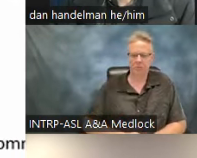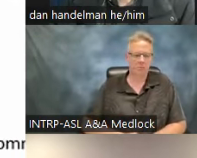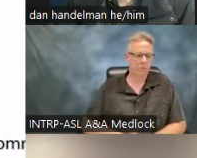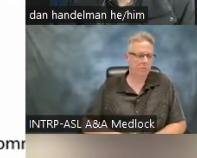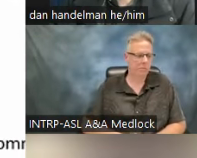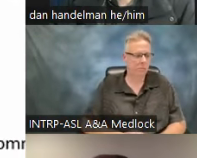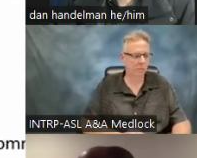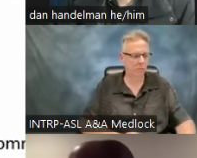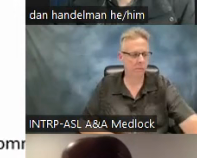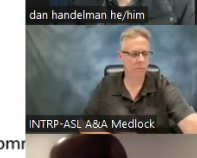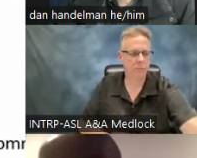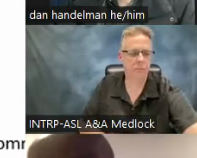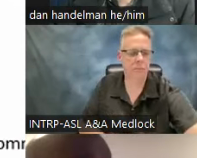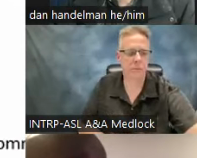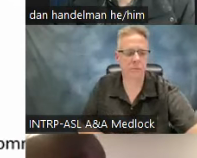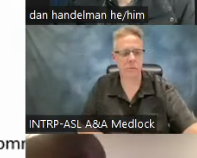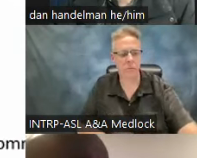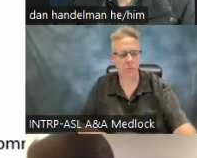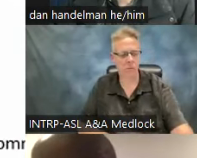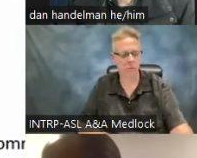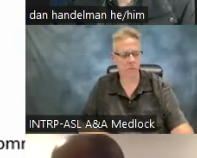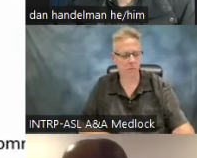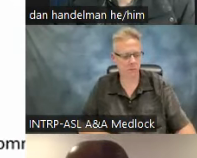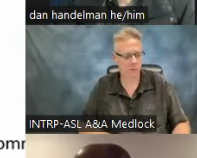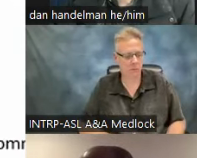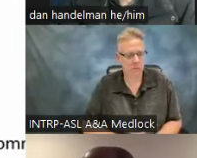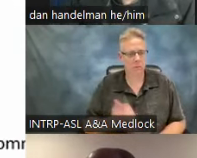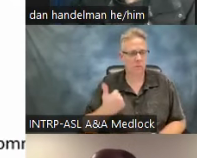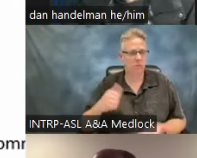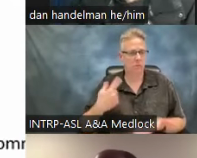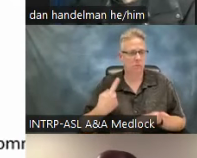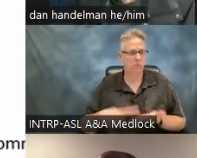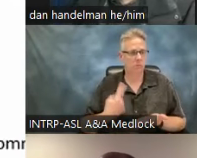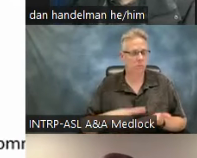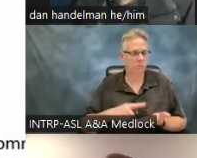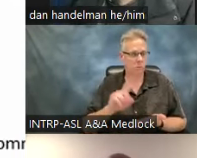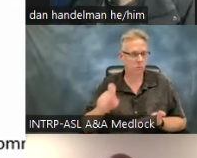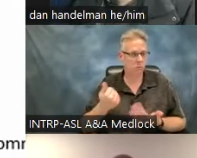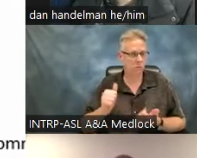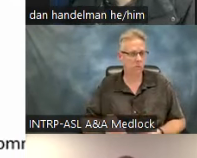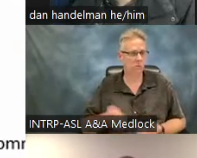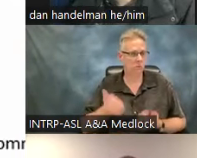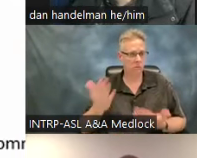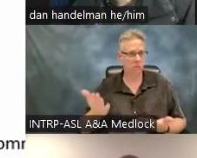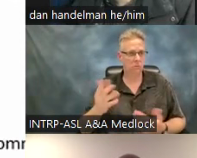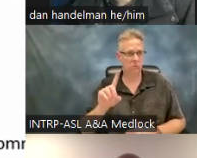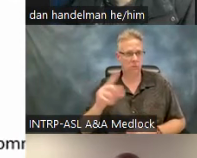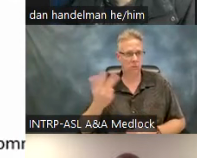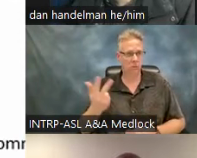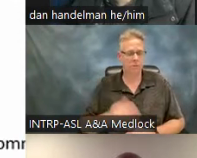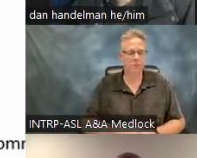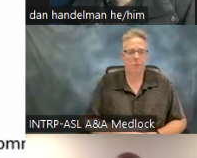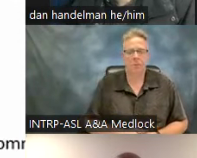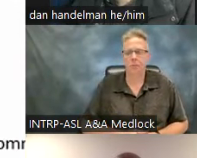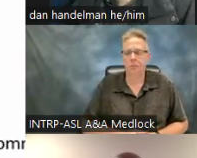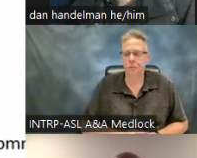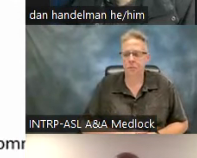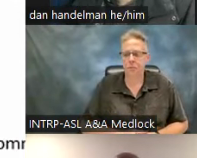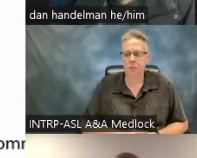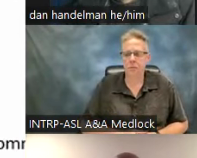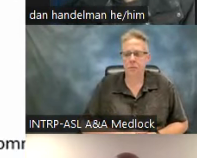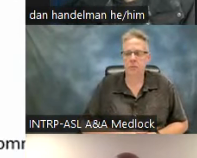Okay, thank you, Co-Chair Dan. Is there any discussion, question, or suggestions about D3?